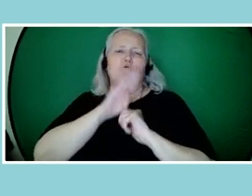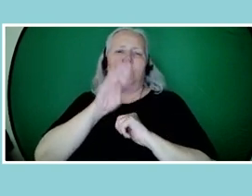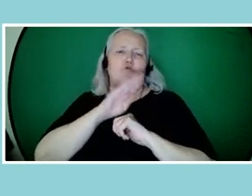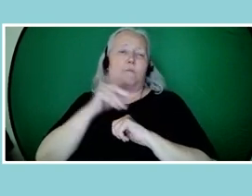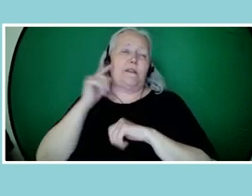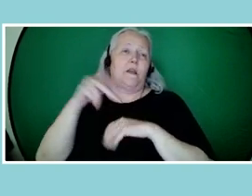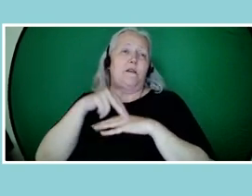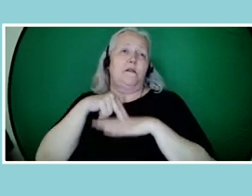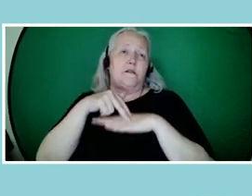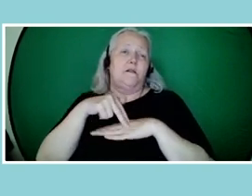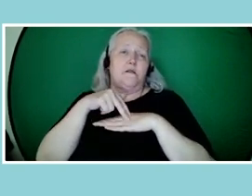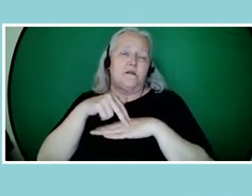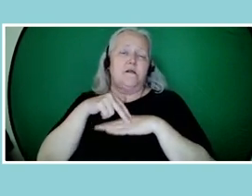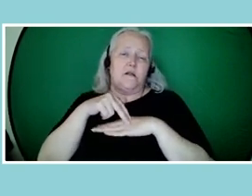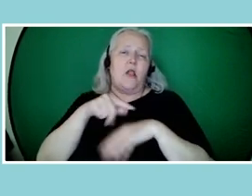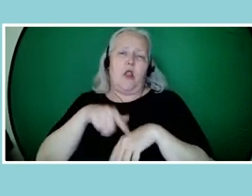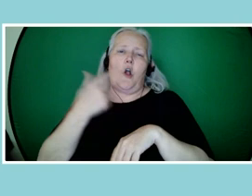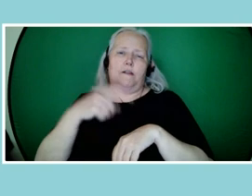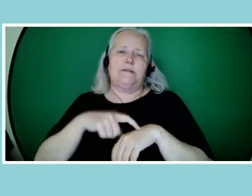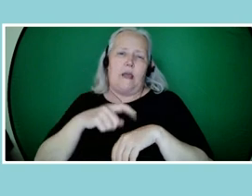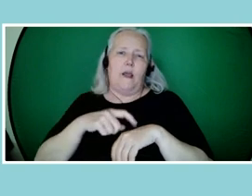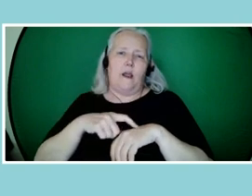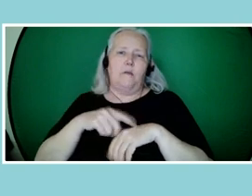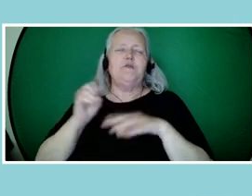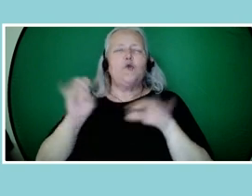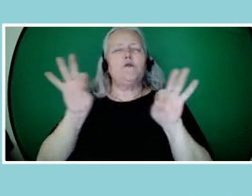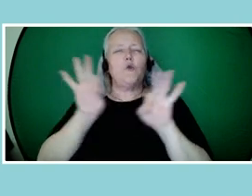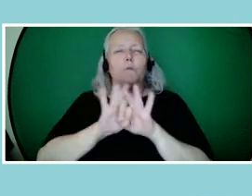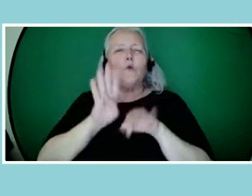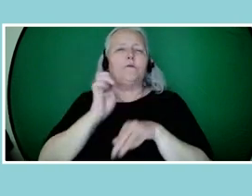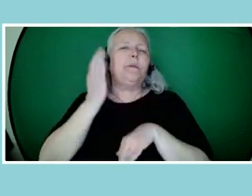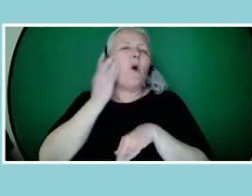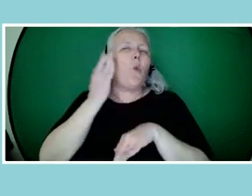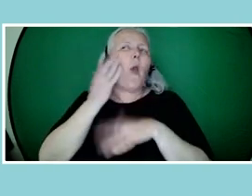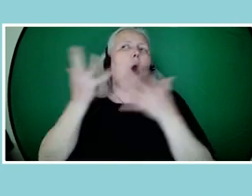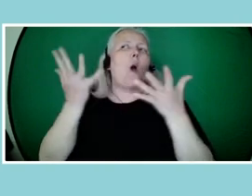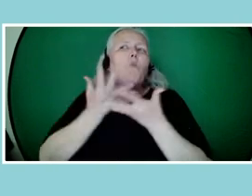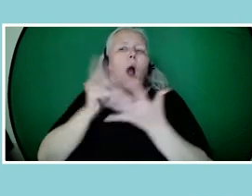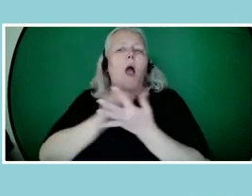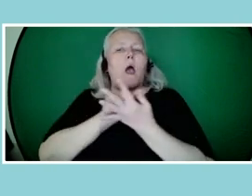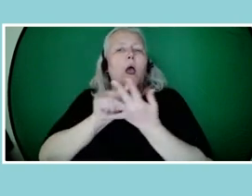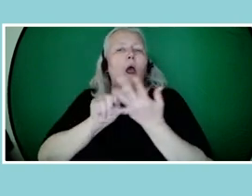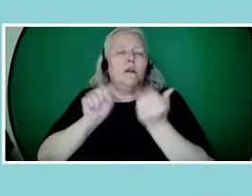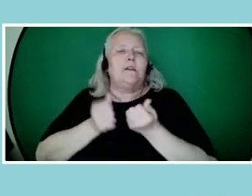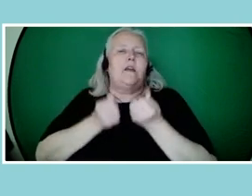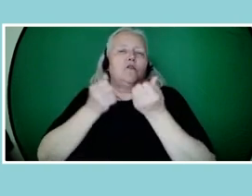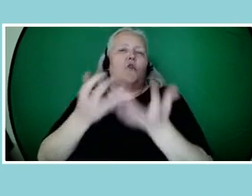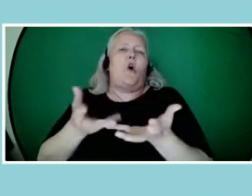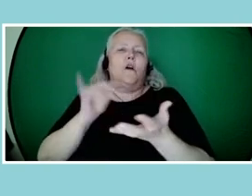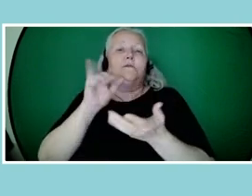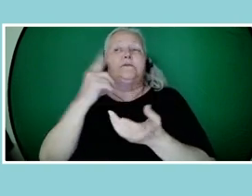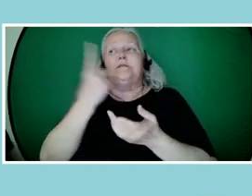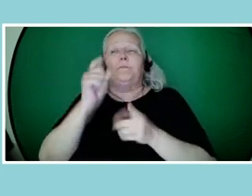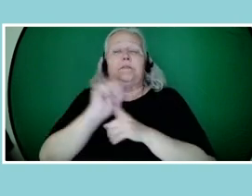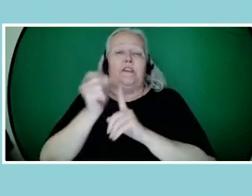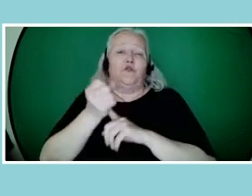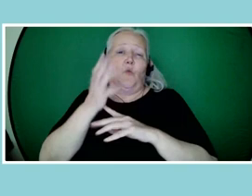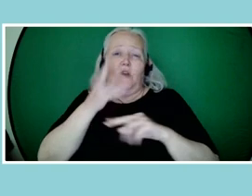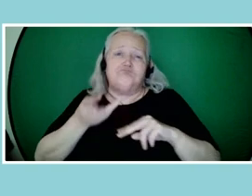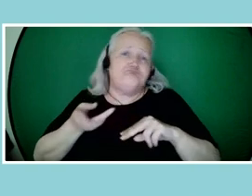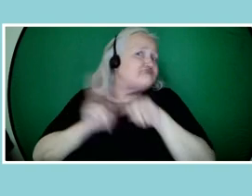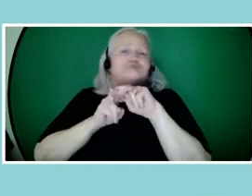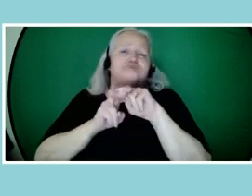too long. So you want to already know what the factors are that could cause a situation to escalate.